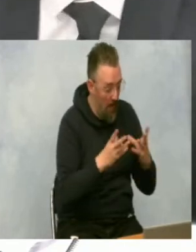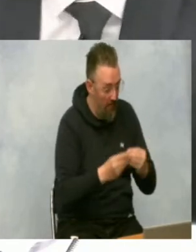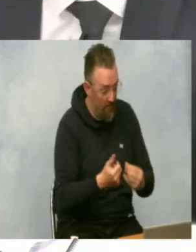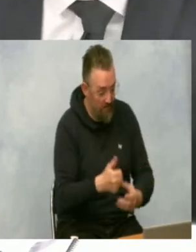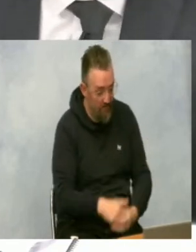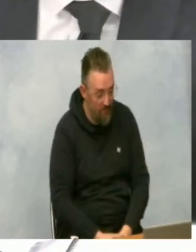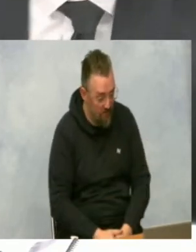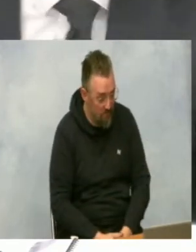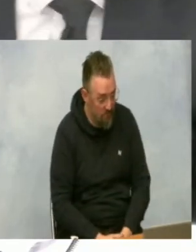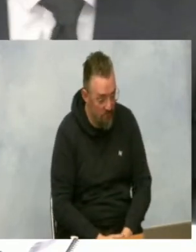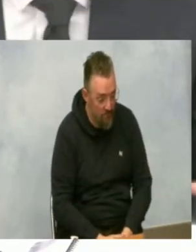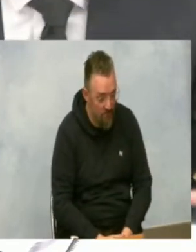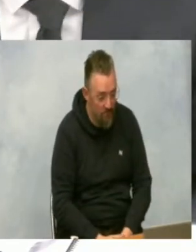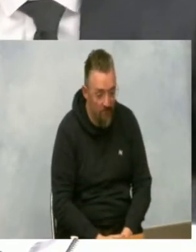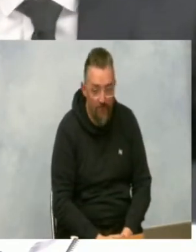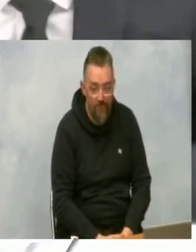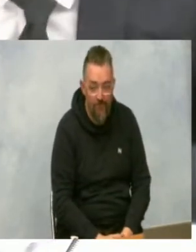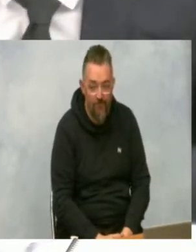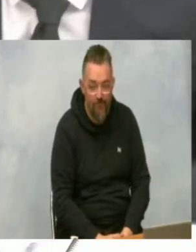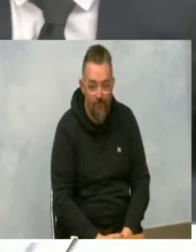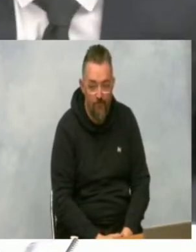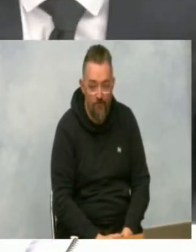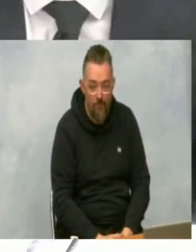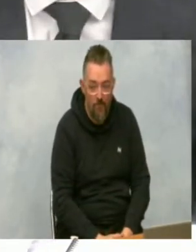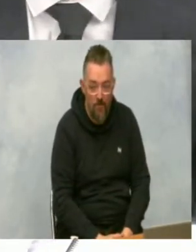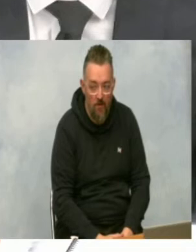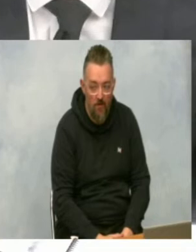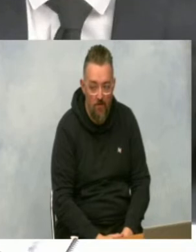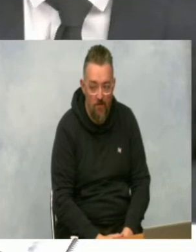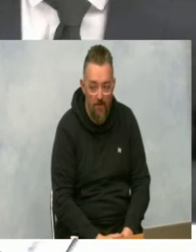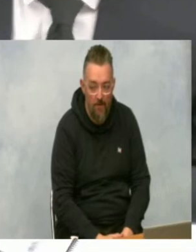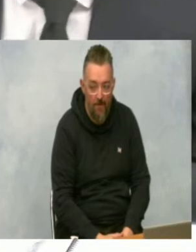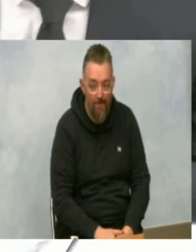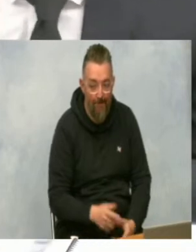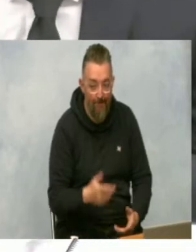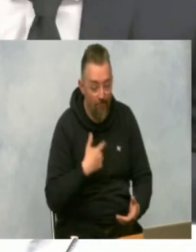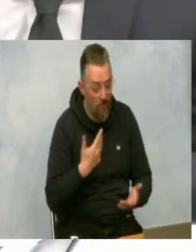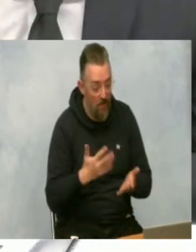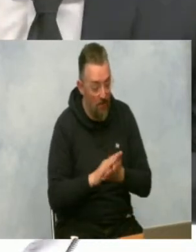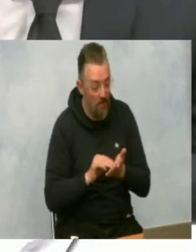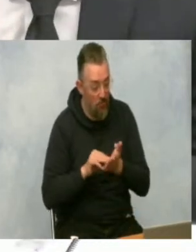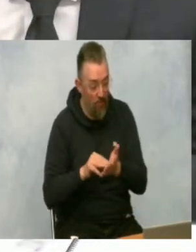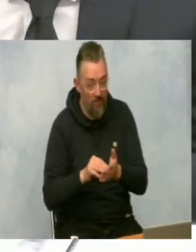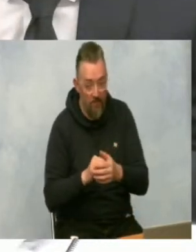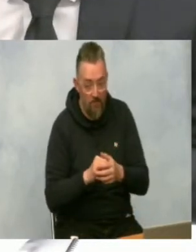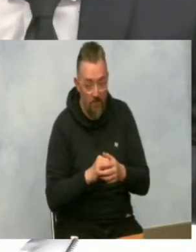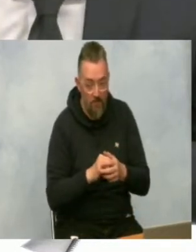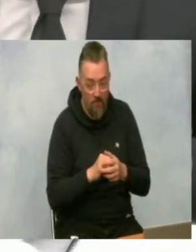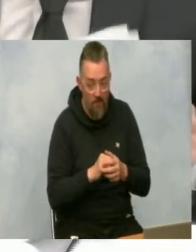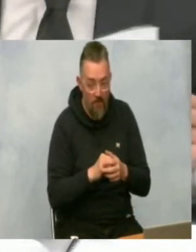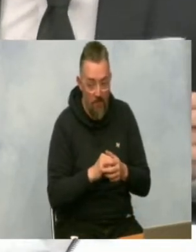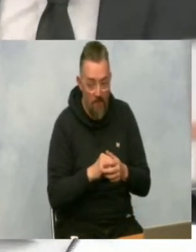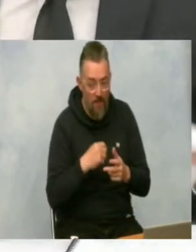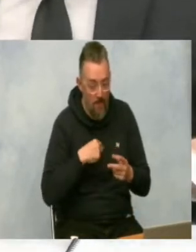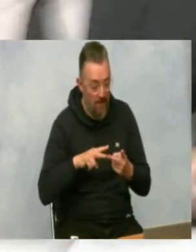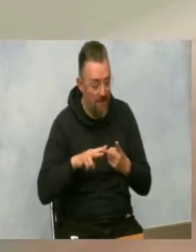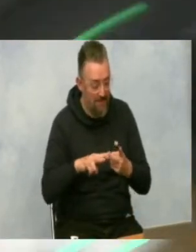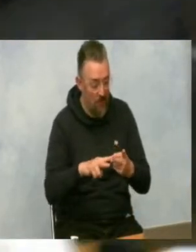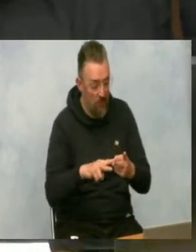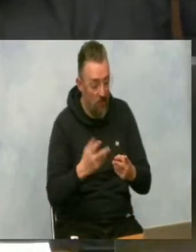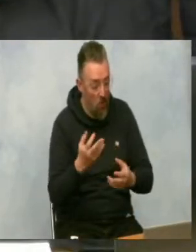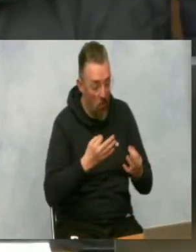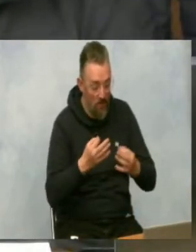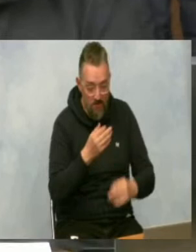sale. Thank you. Thanks, Jerry. Happy to move that recommendation. I'll second it. Is there any